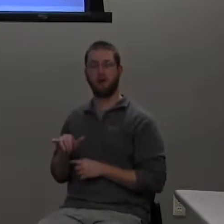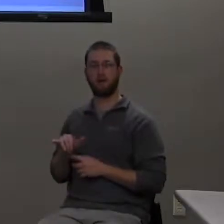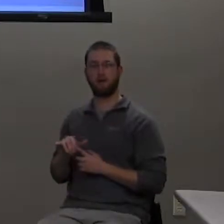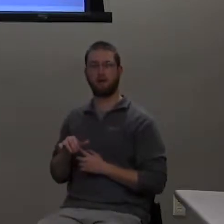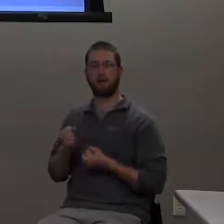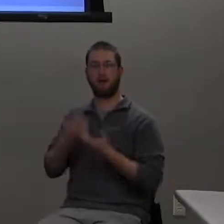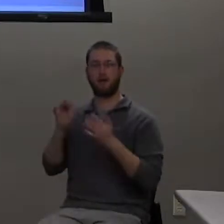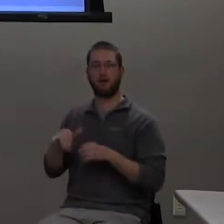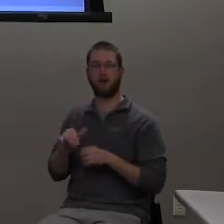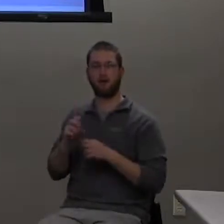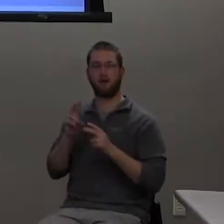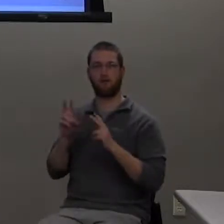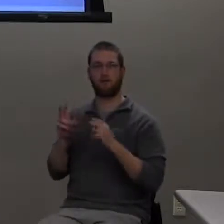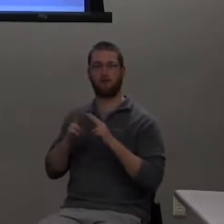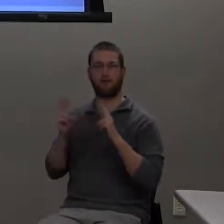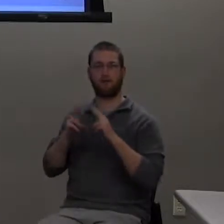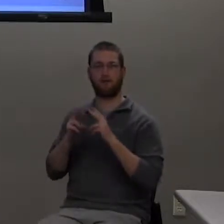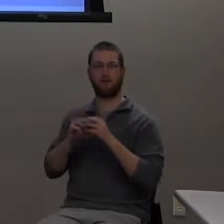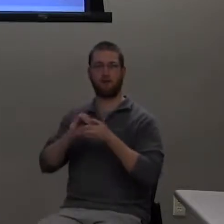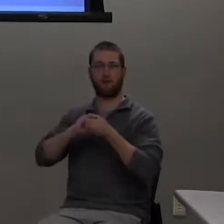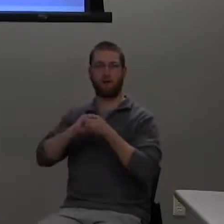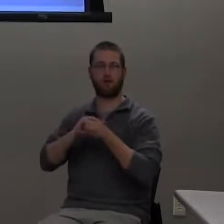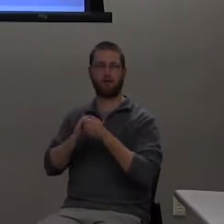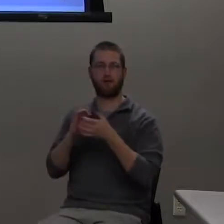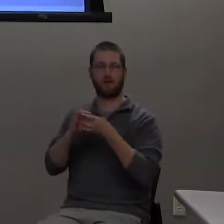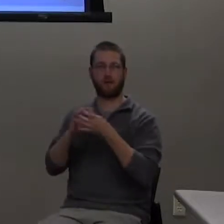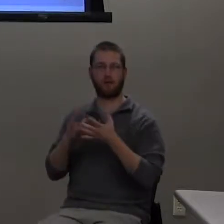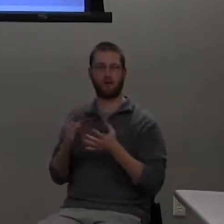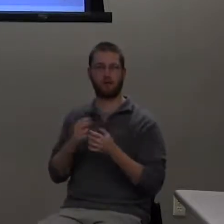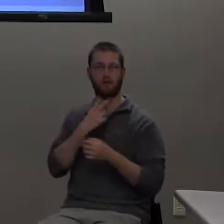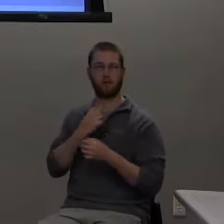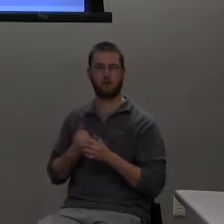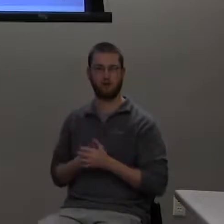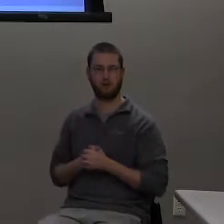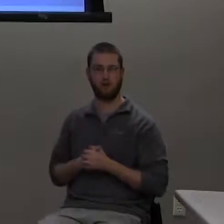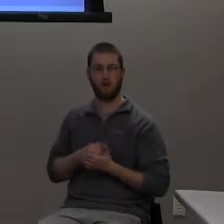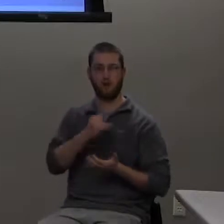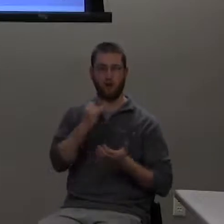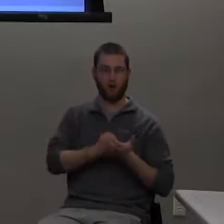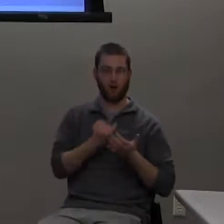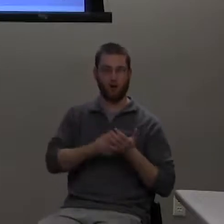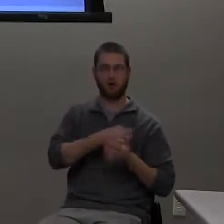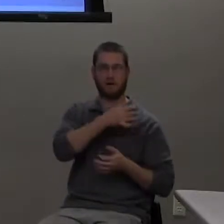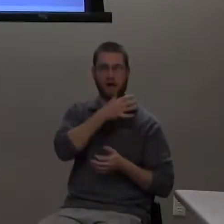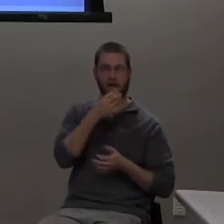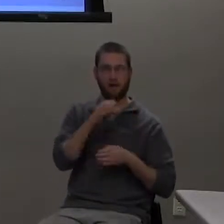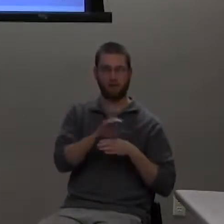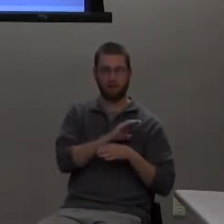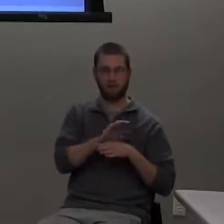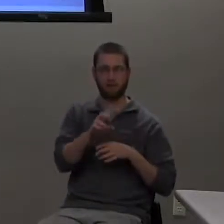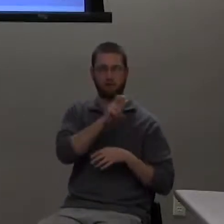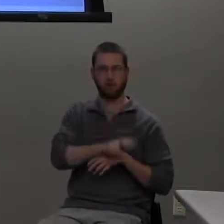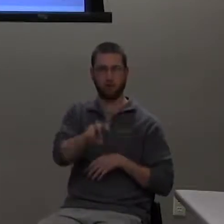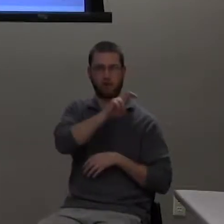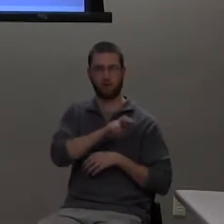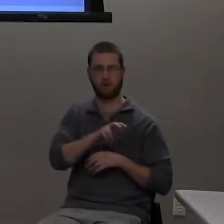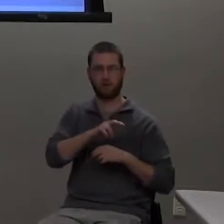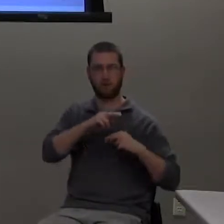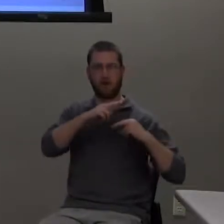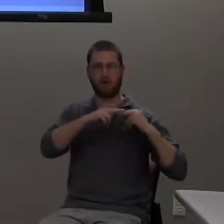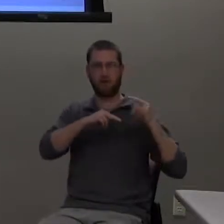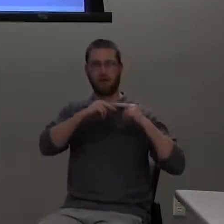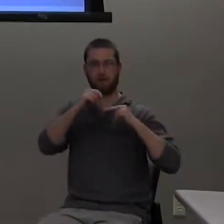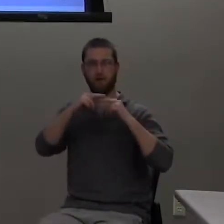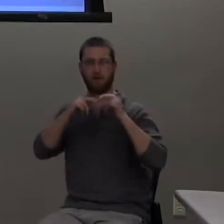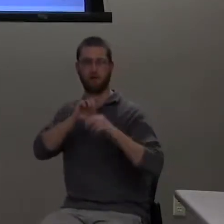a lot of that is intrinsic. Growth of your arts, tourism, agribusiness is building upon the quality